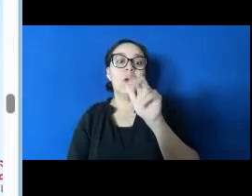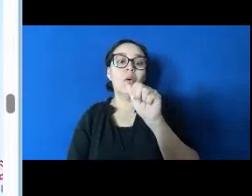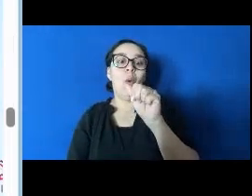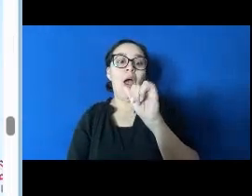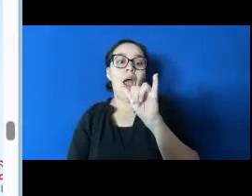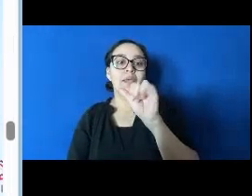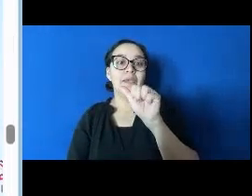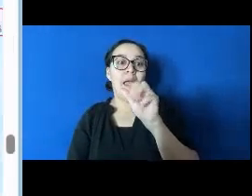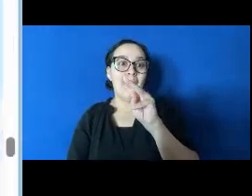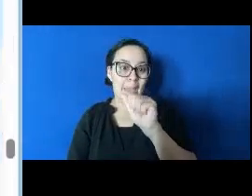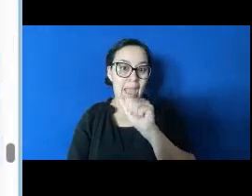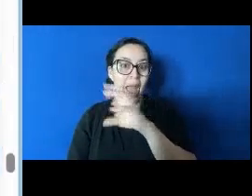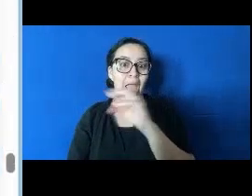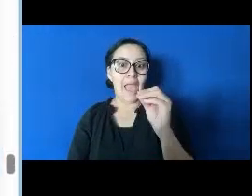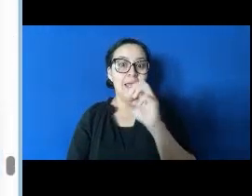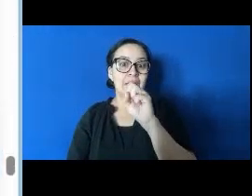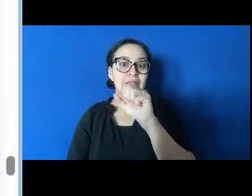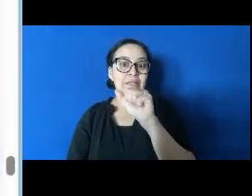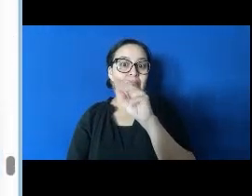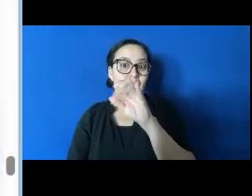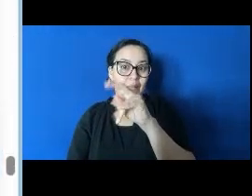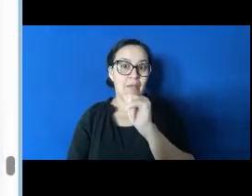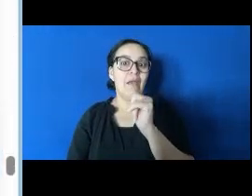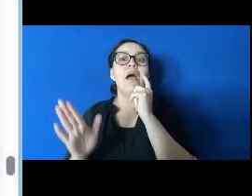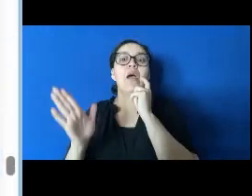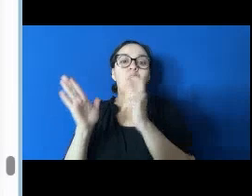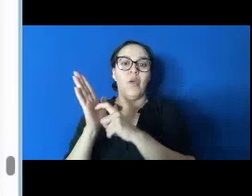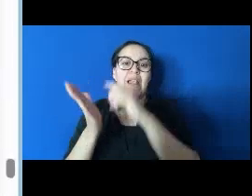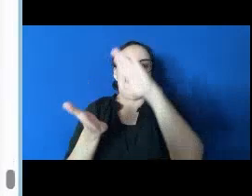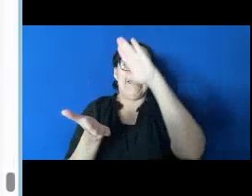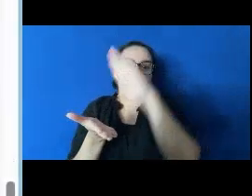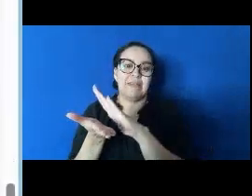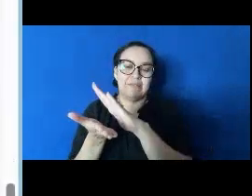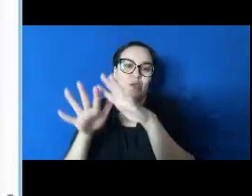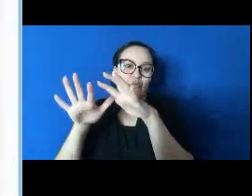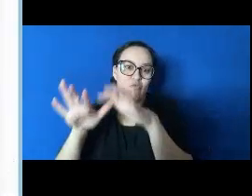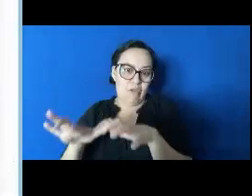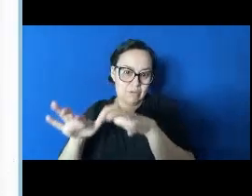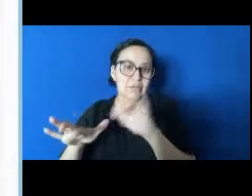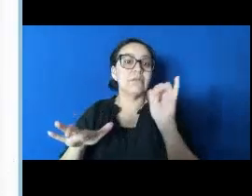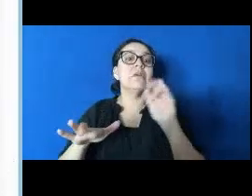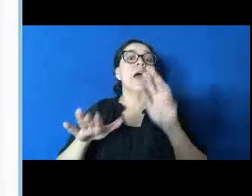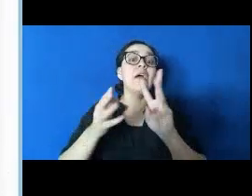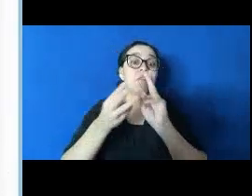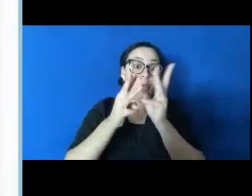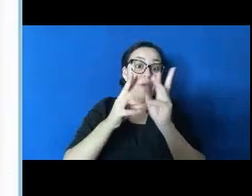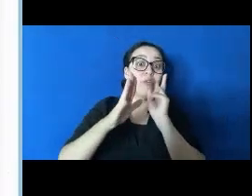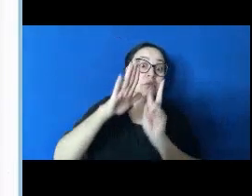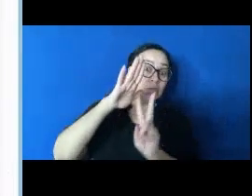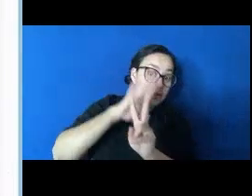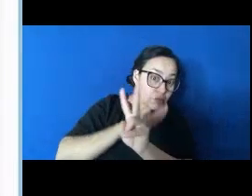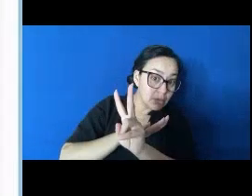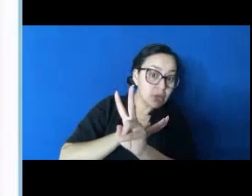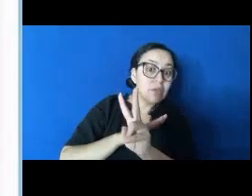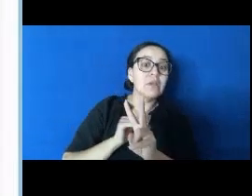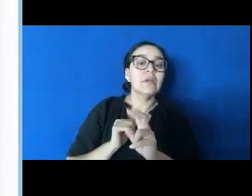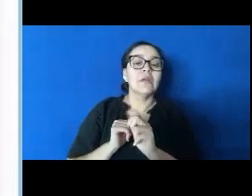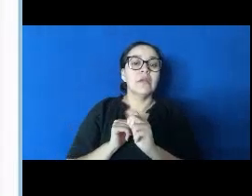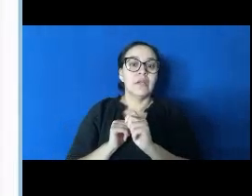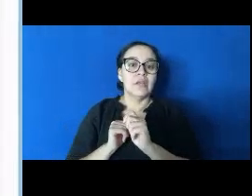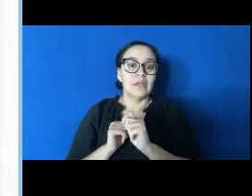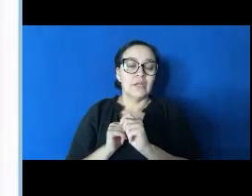and Salinas. You can see a deficiency in water, the biggest deficiency. We have forecasts for rainfall.